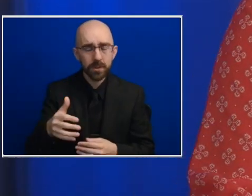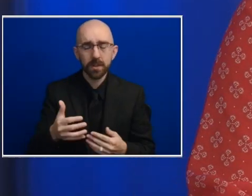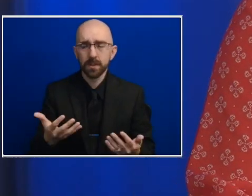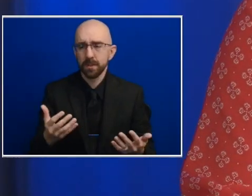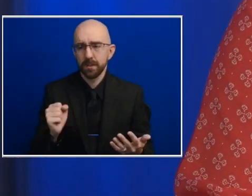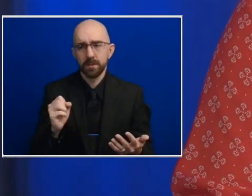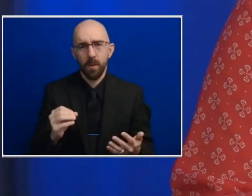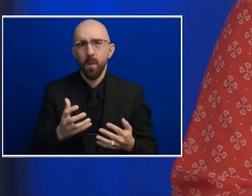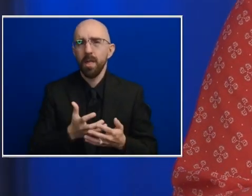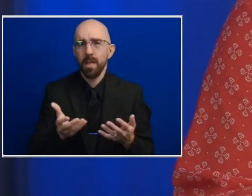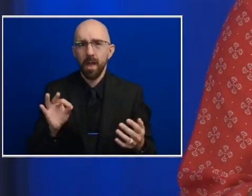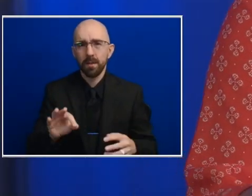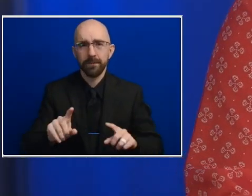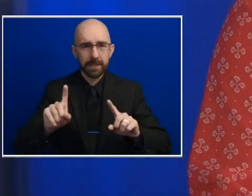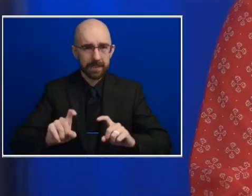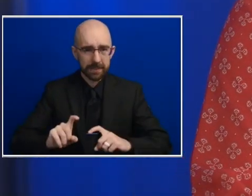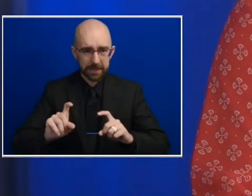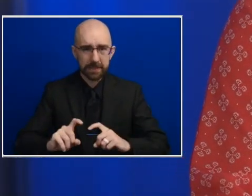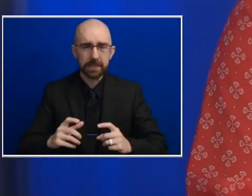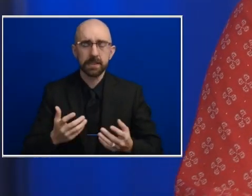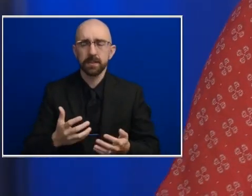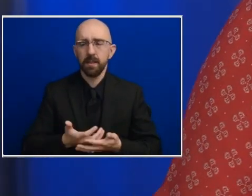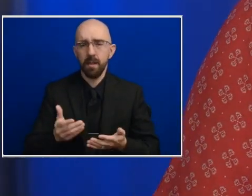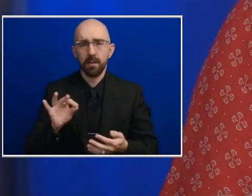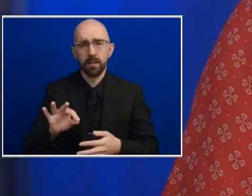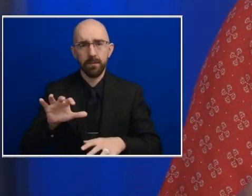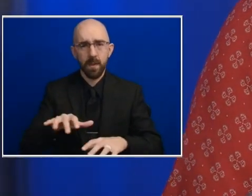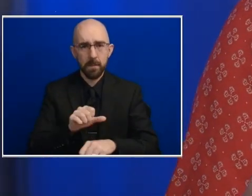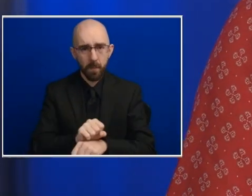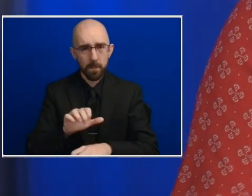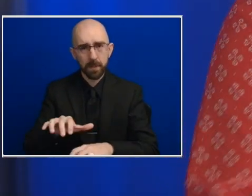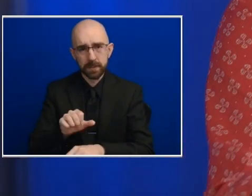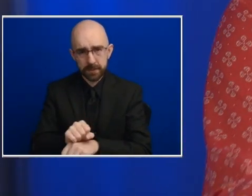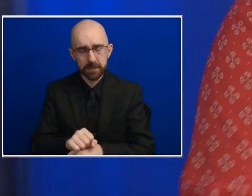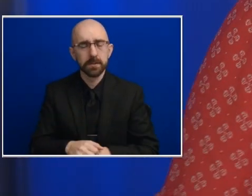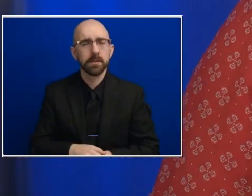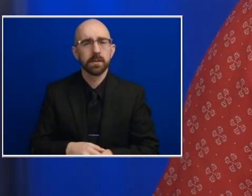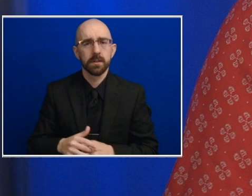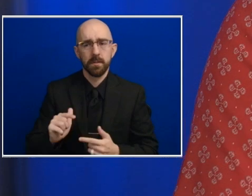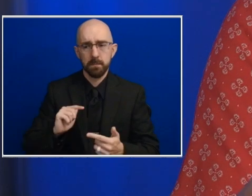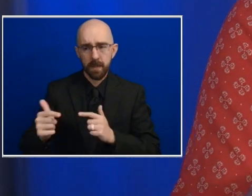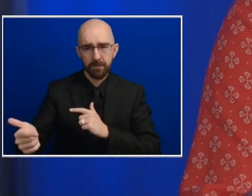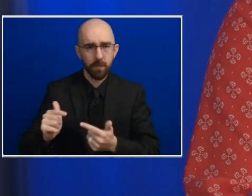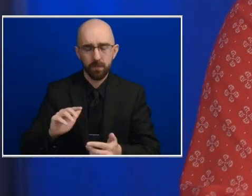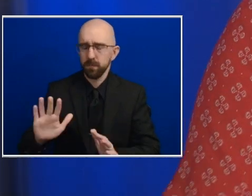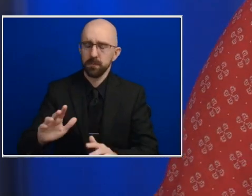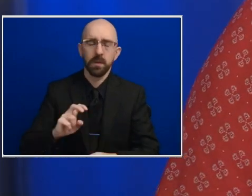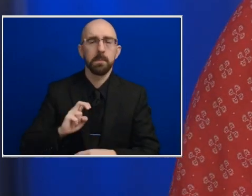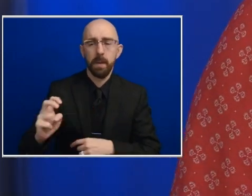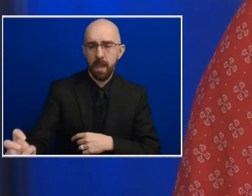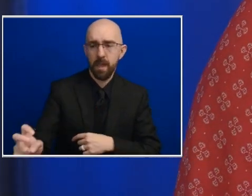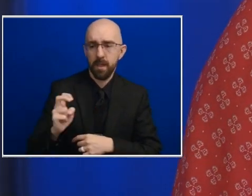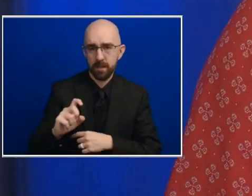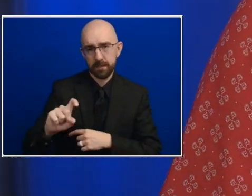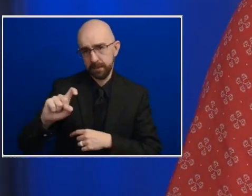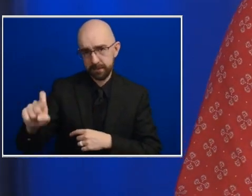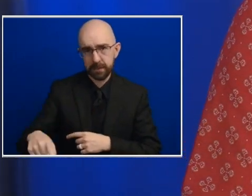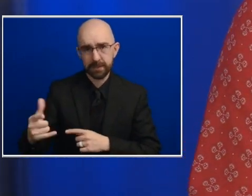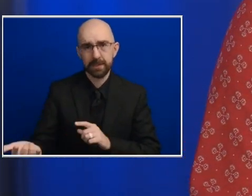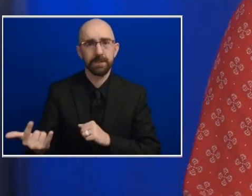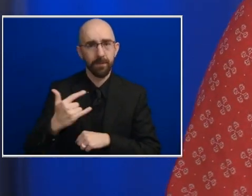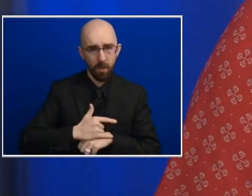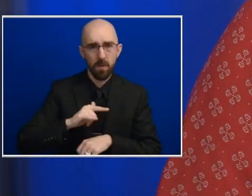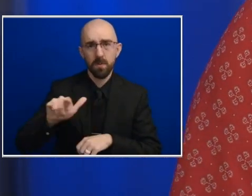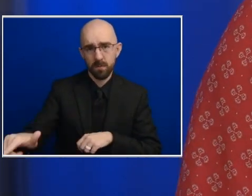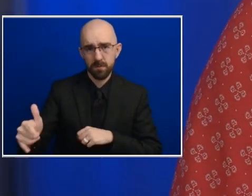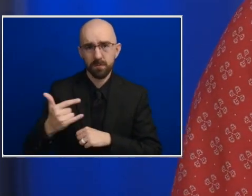of testing, lots of appointments, coming back and forth from Texas. He's flown back and forth from Texas, I don't know how